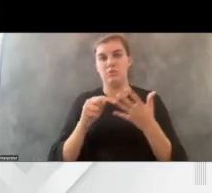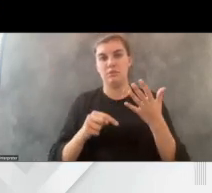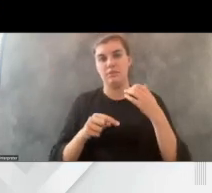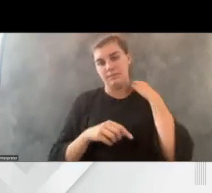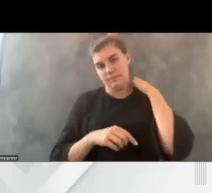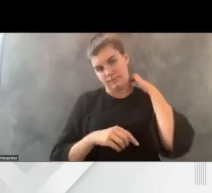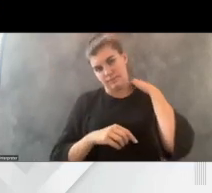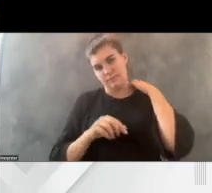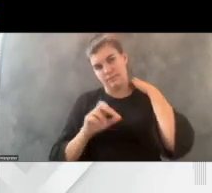by